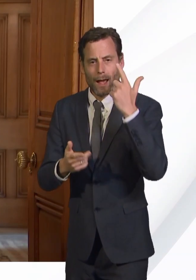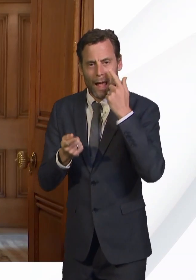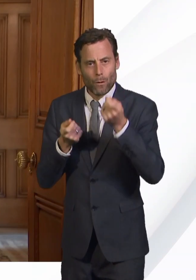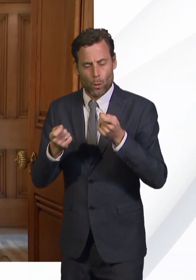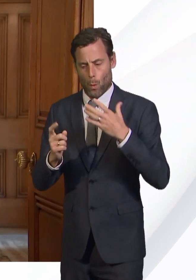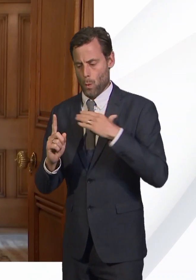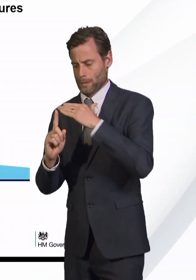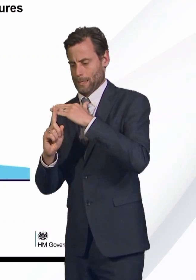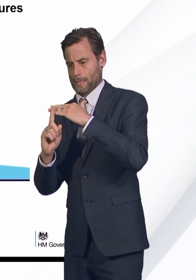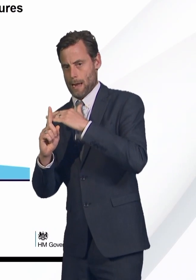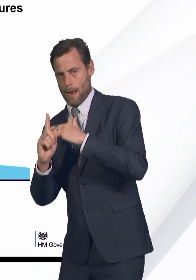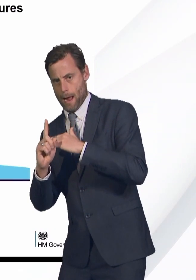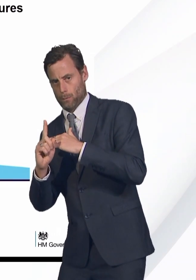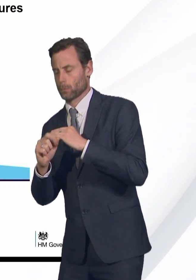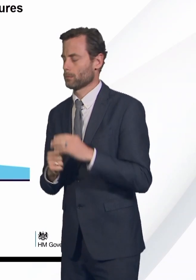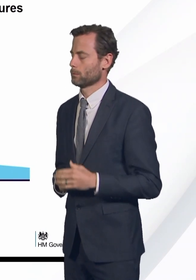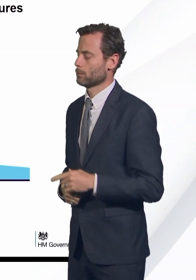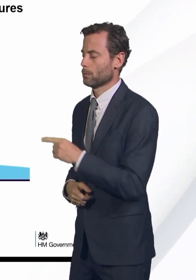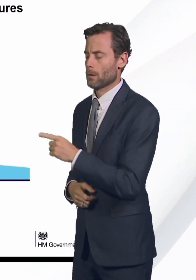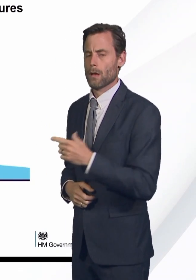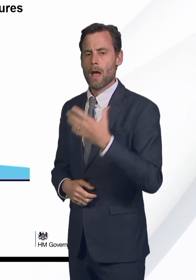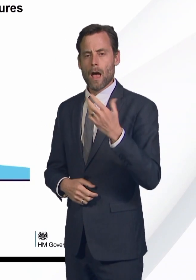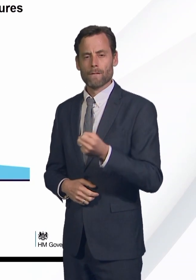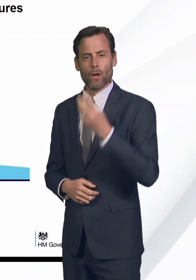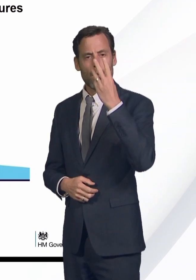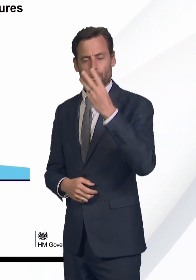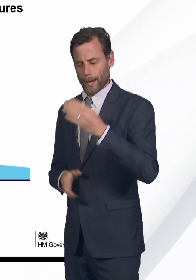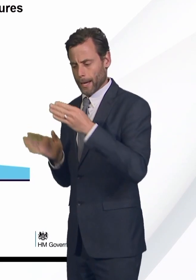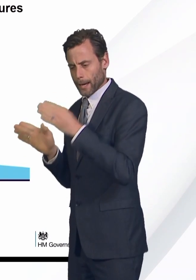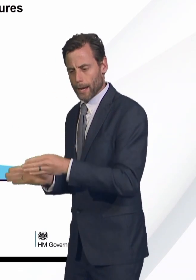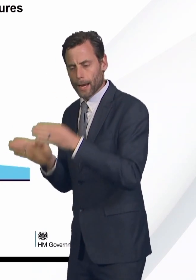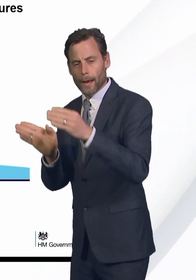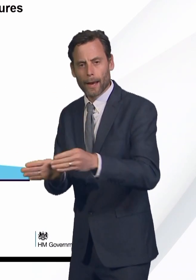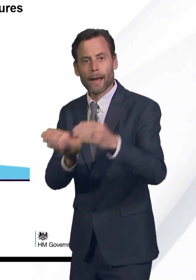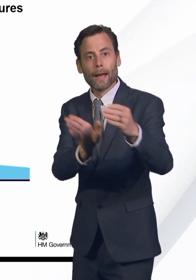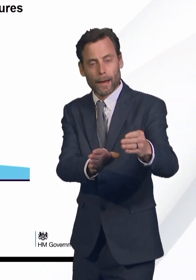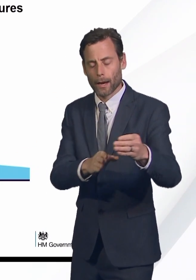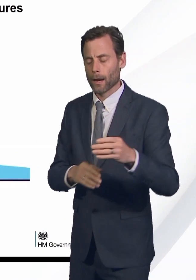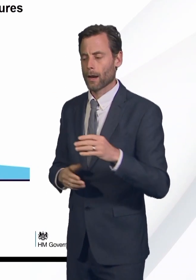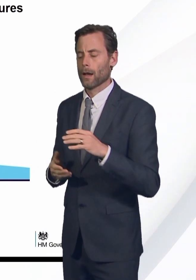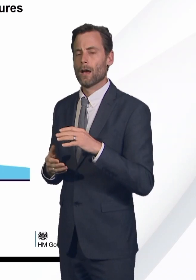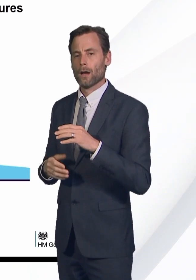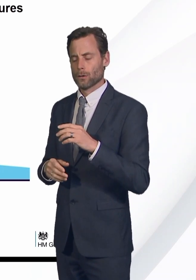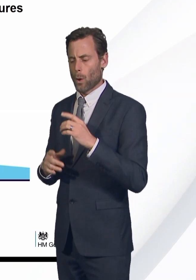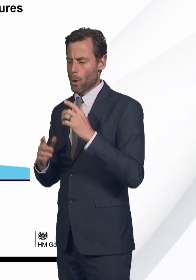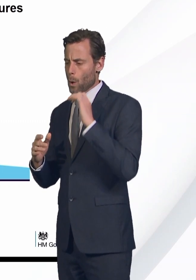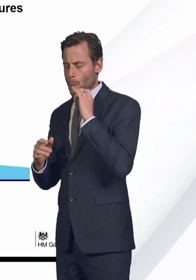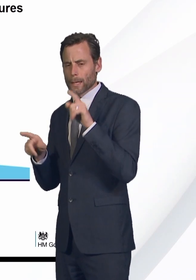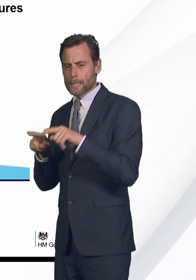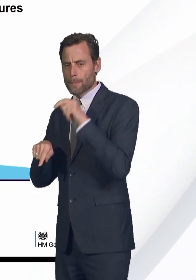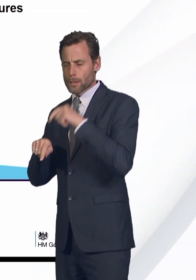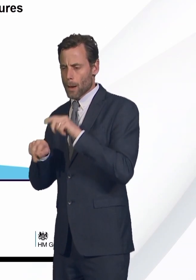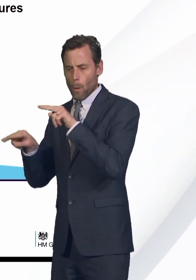we've set out the first of 3 steps we'll take to carefully modify the measures and